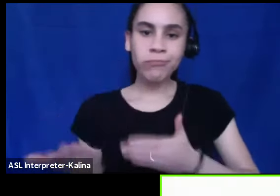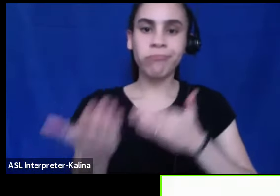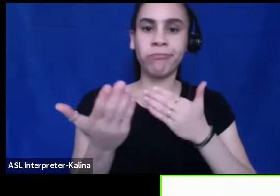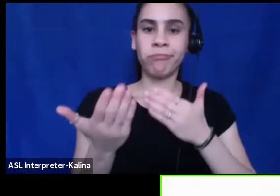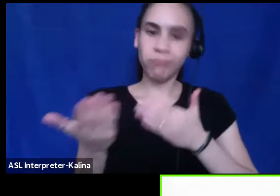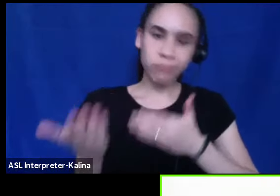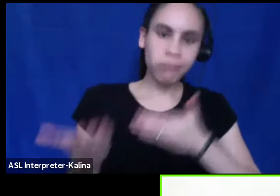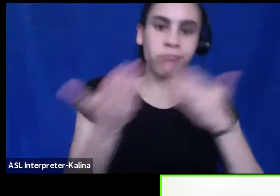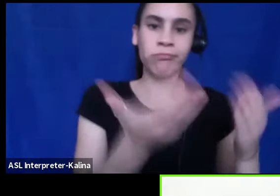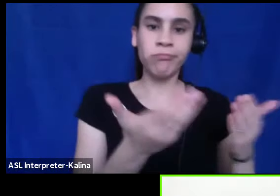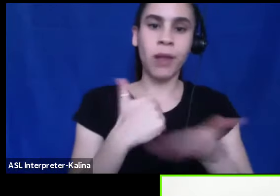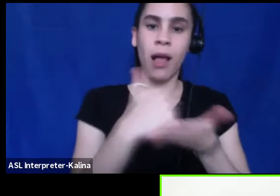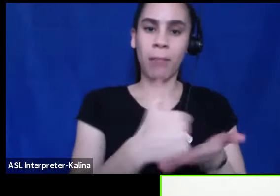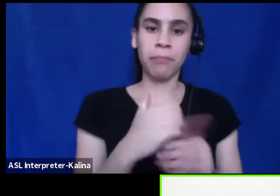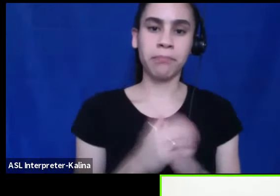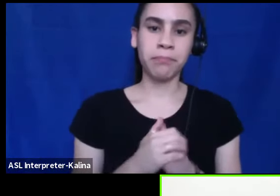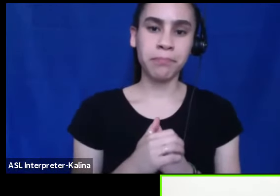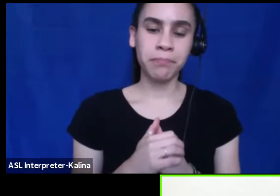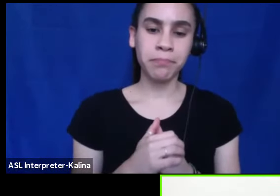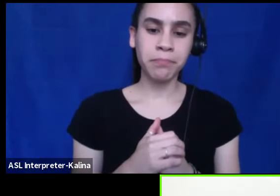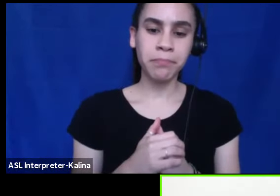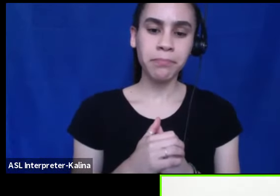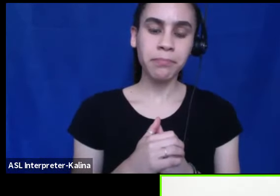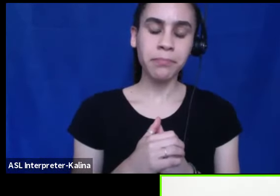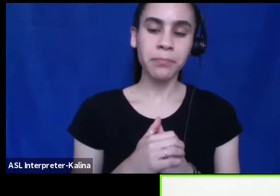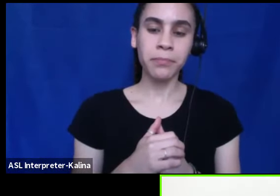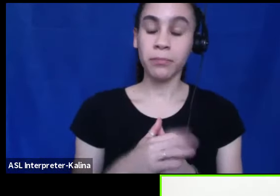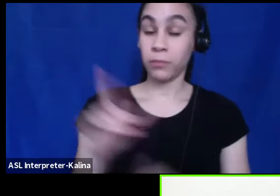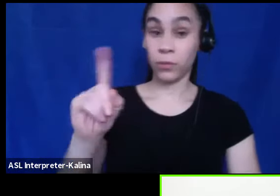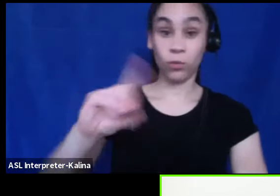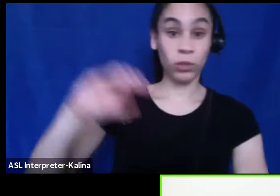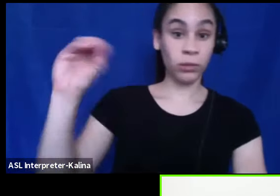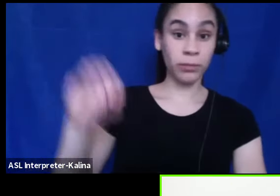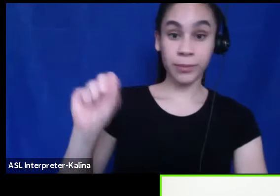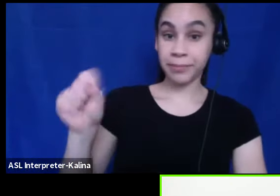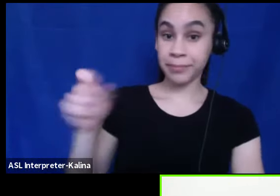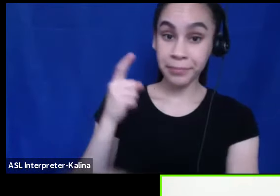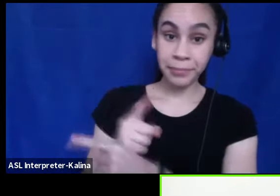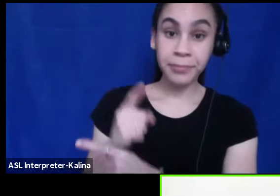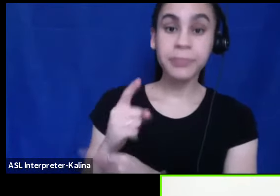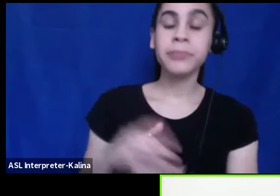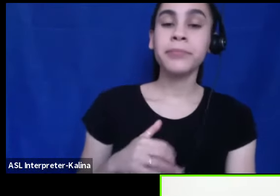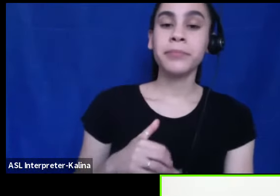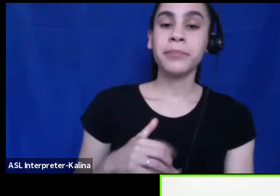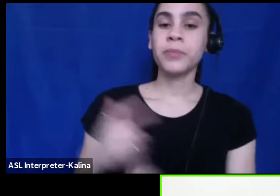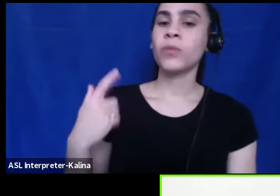Yeah, 100%. So we talked about